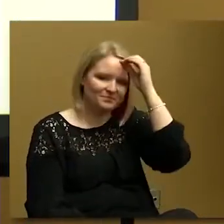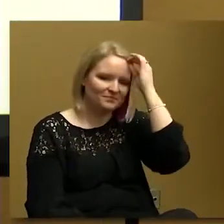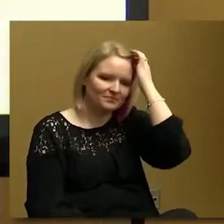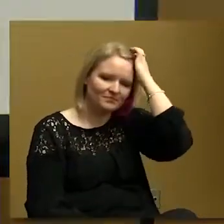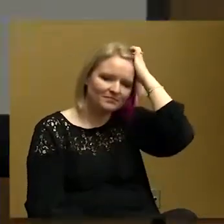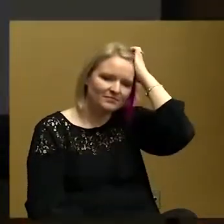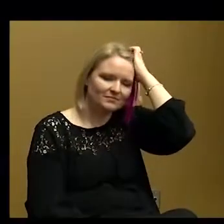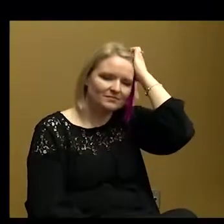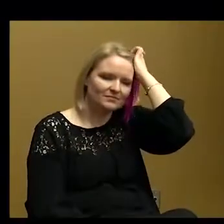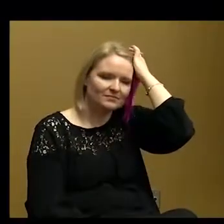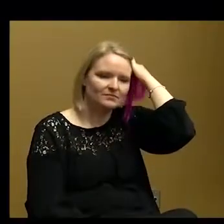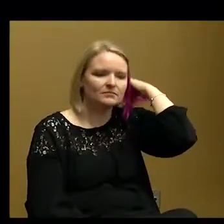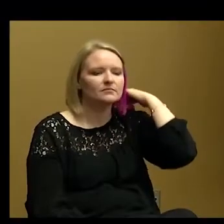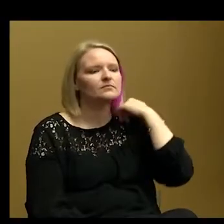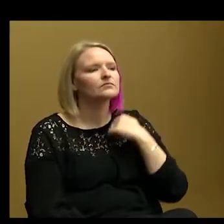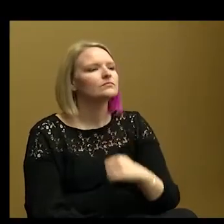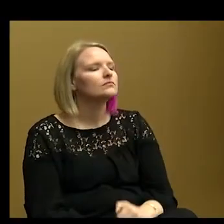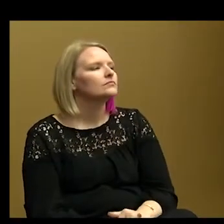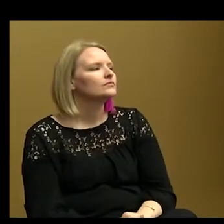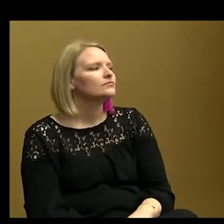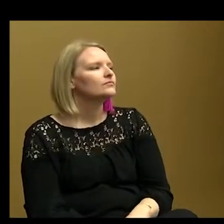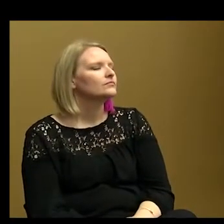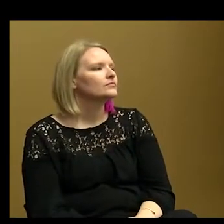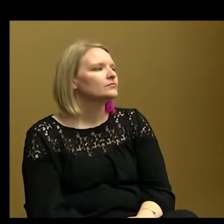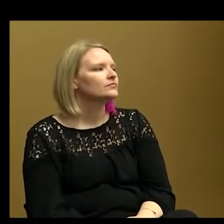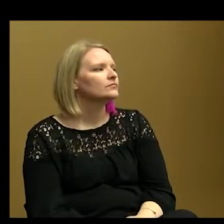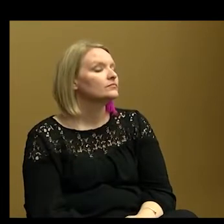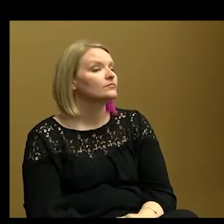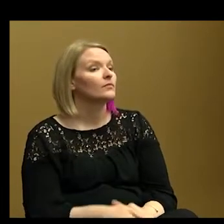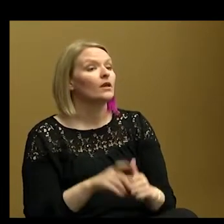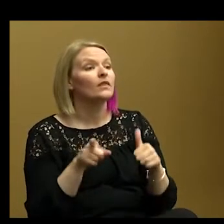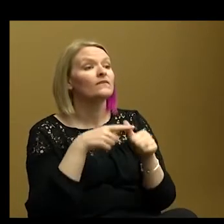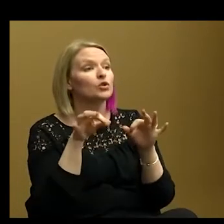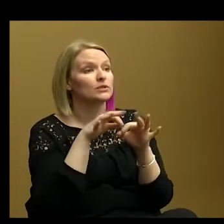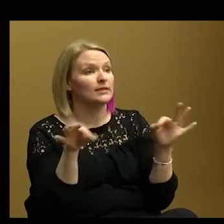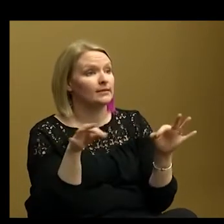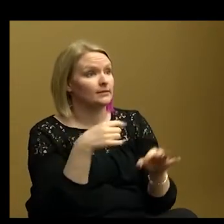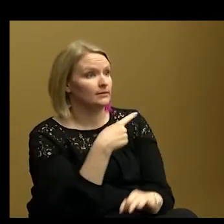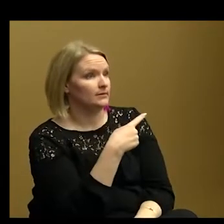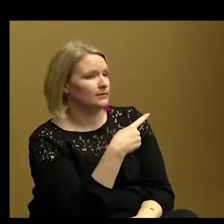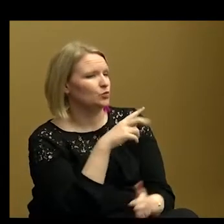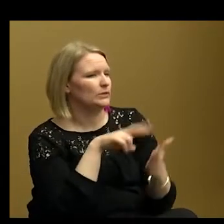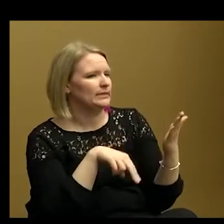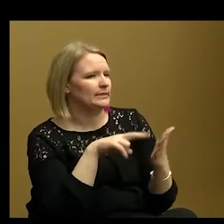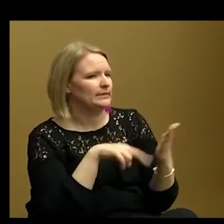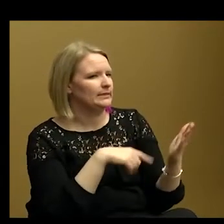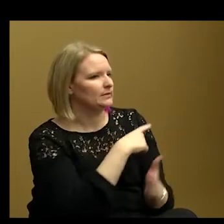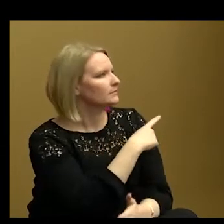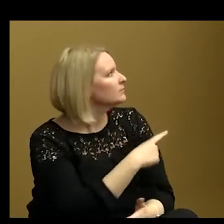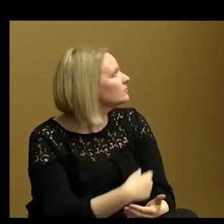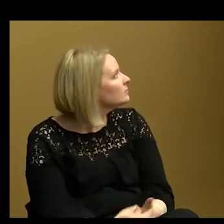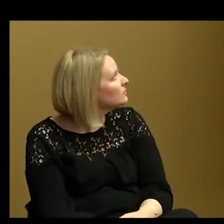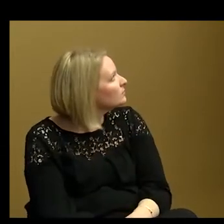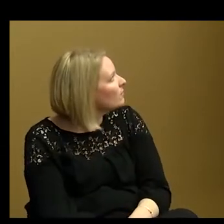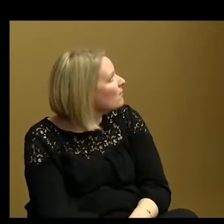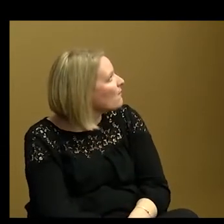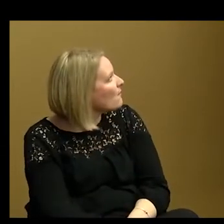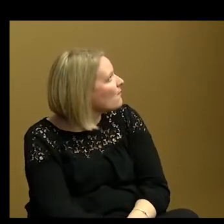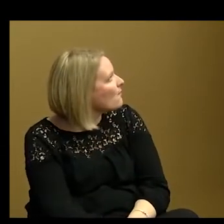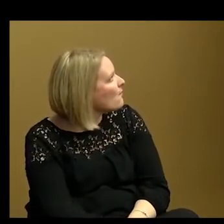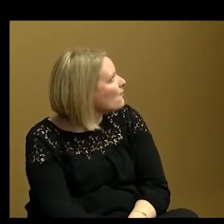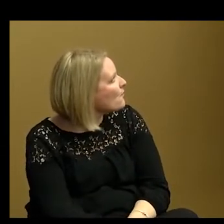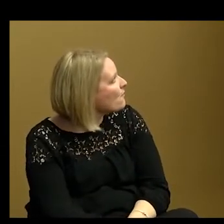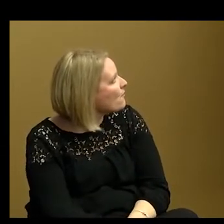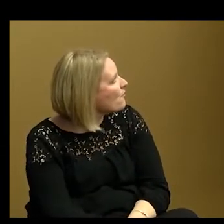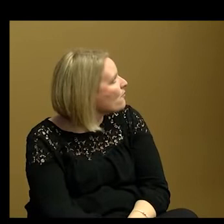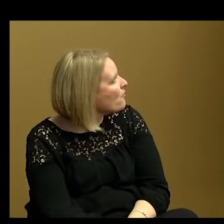Okay. So the first statement is, my child doesn't seem to have a real control